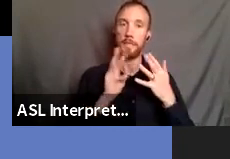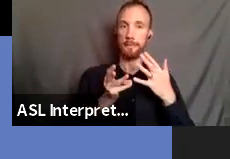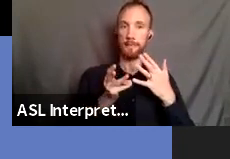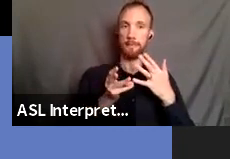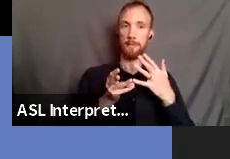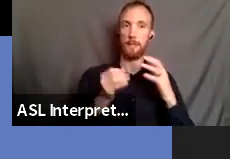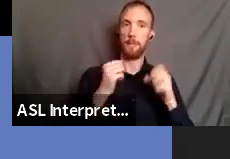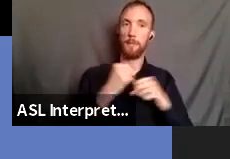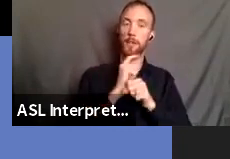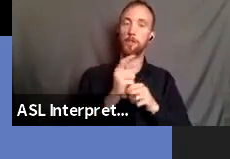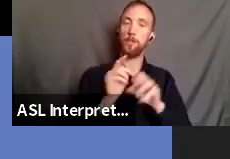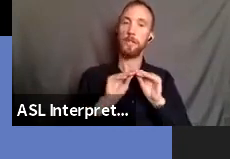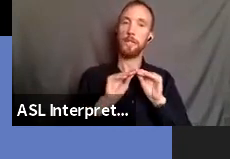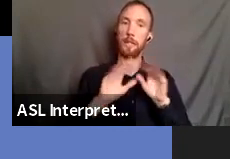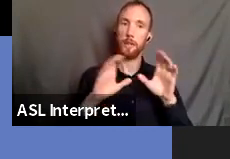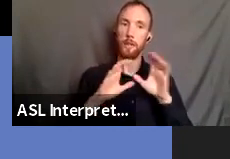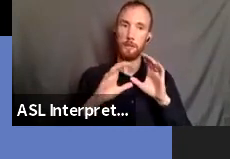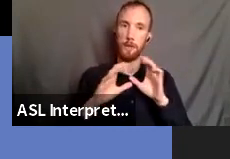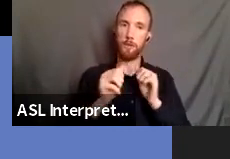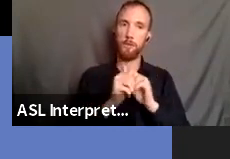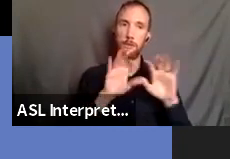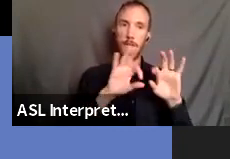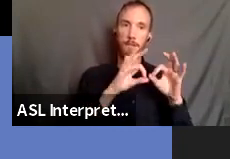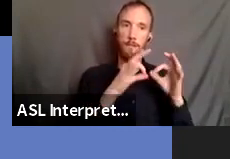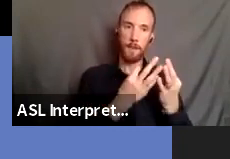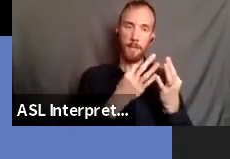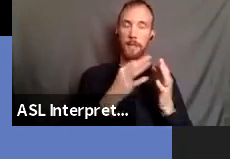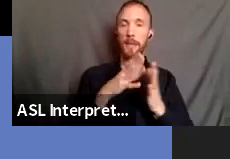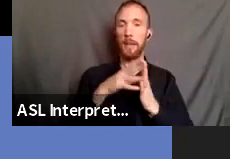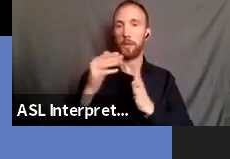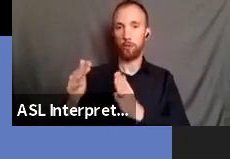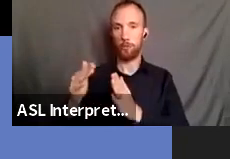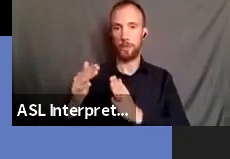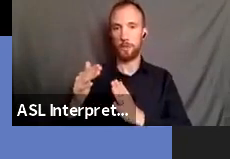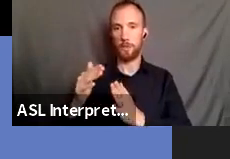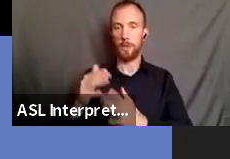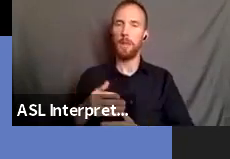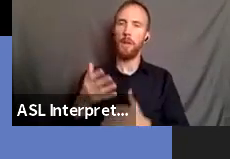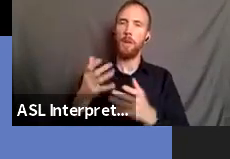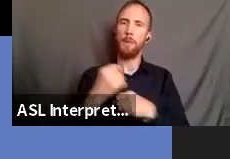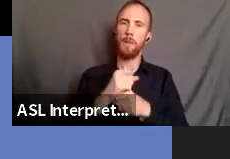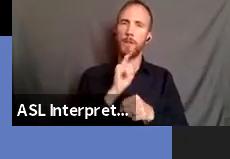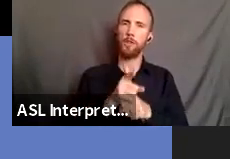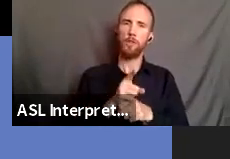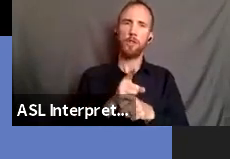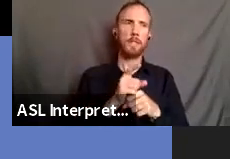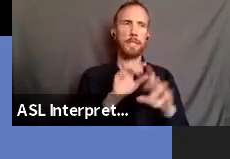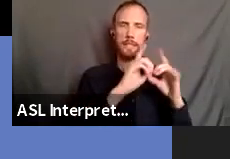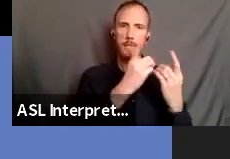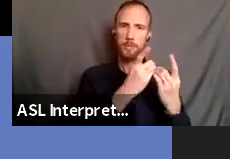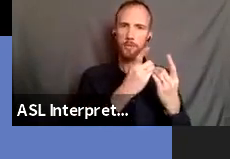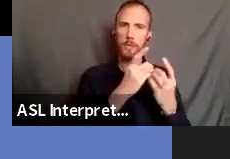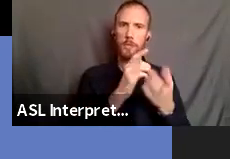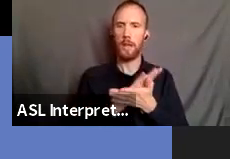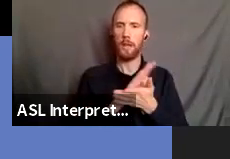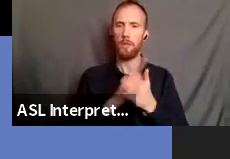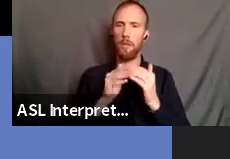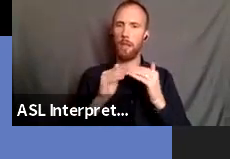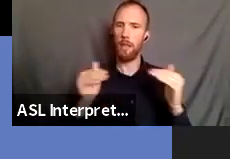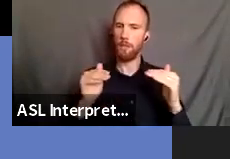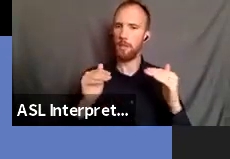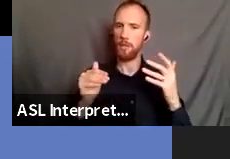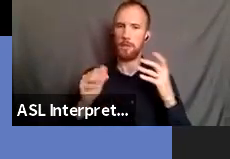clear communication with family and students we want to make sure that the district and school level communication make it easier for families to